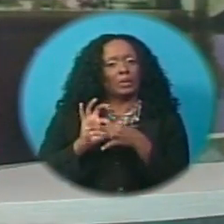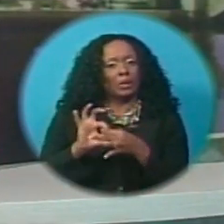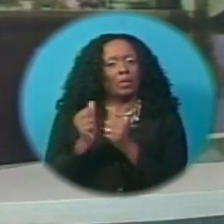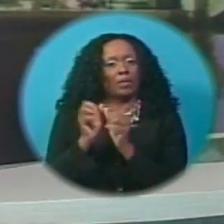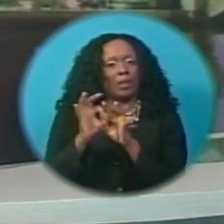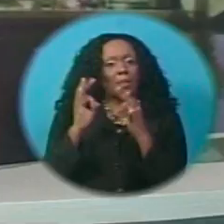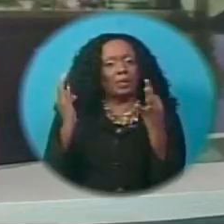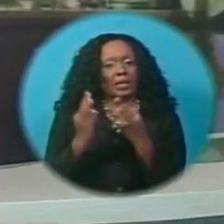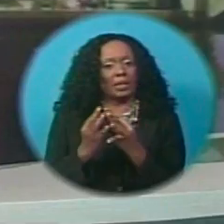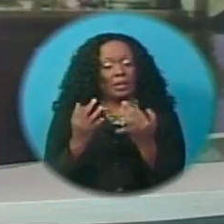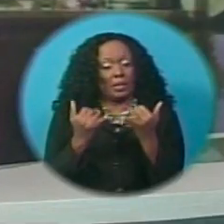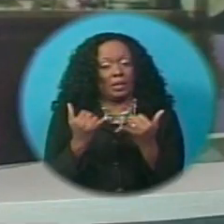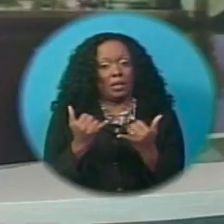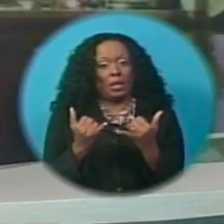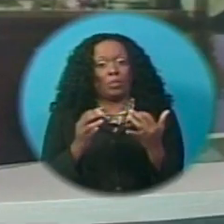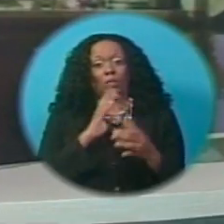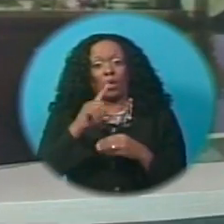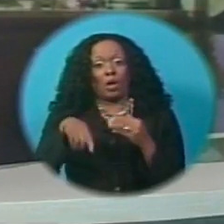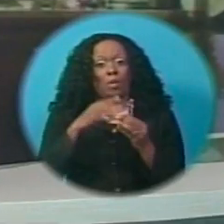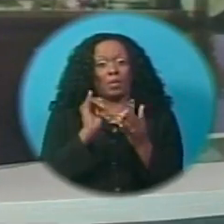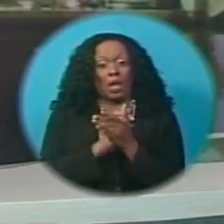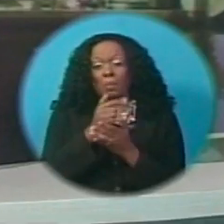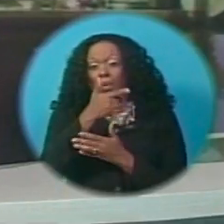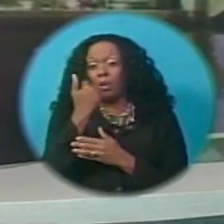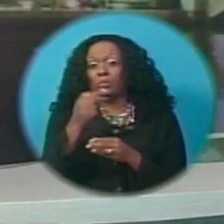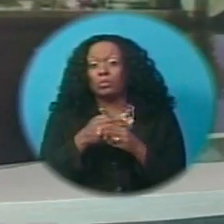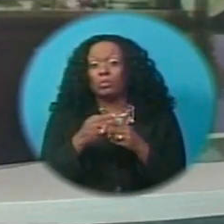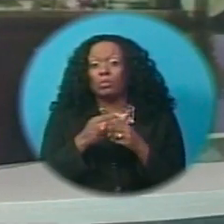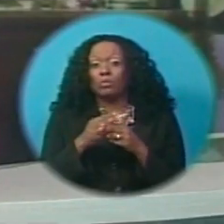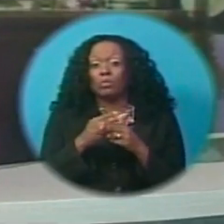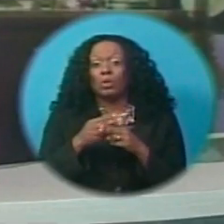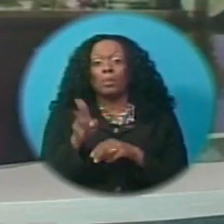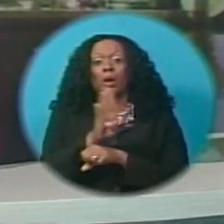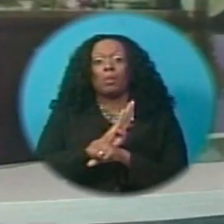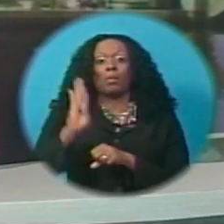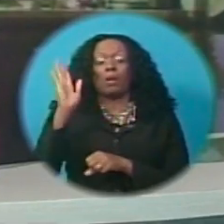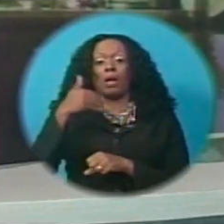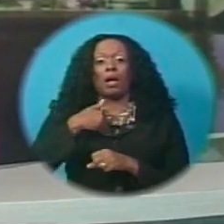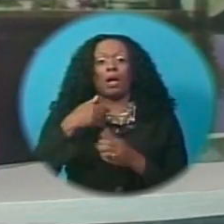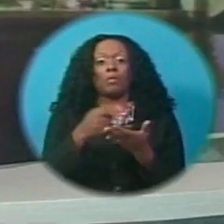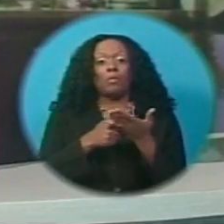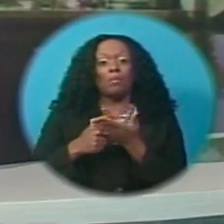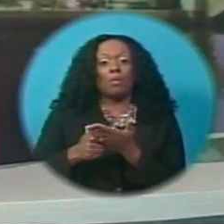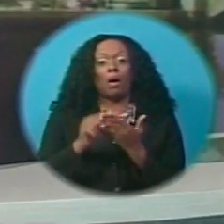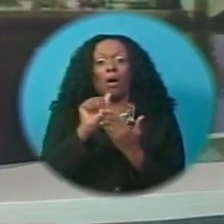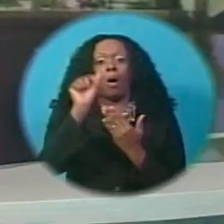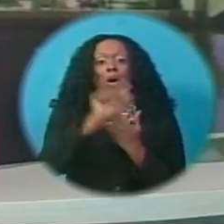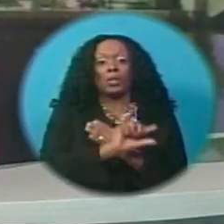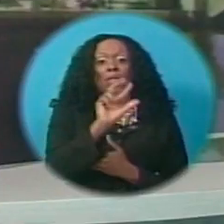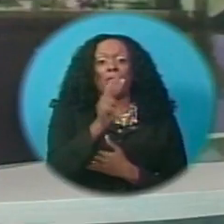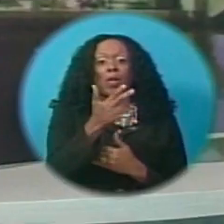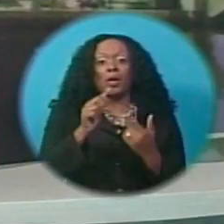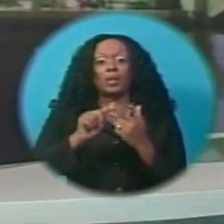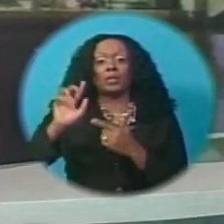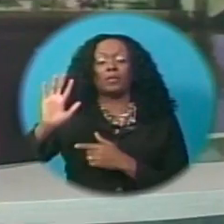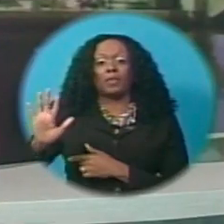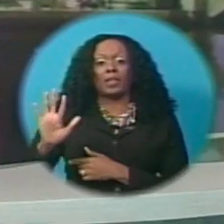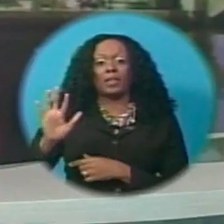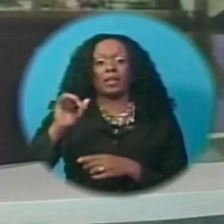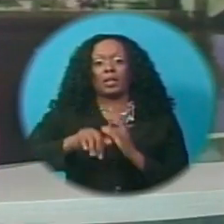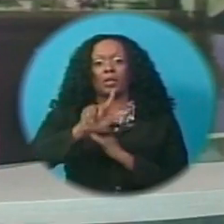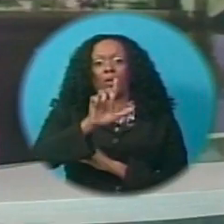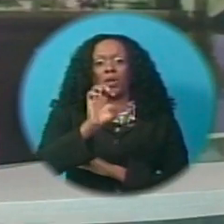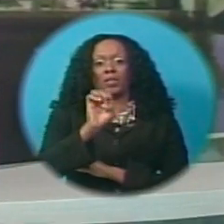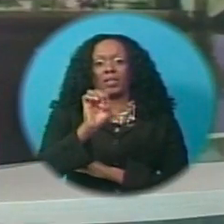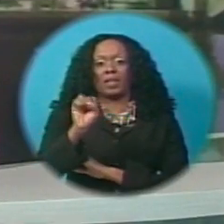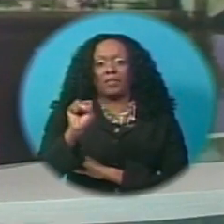in focus as we get closer to the Barbados Network consultation scheduled for August 3rd to 5th at the Lloyd Erskine Sandiford